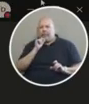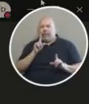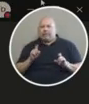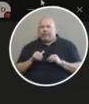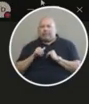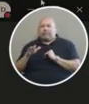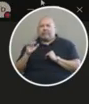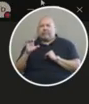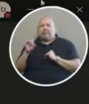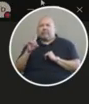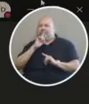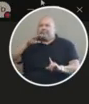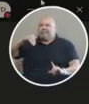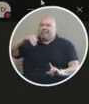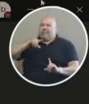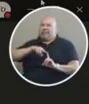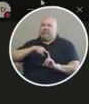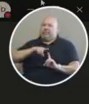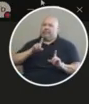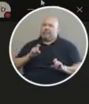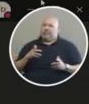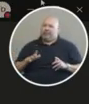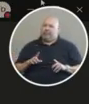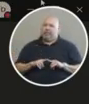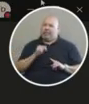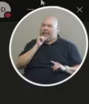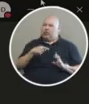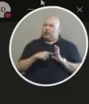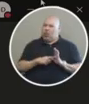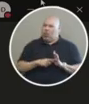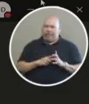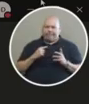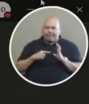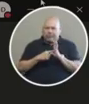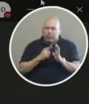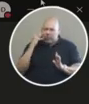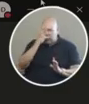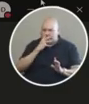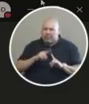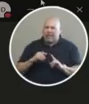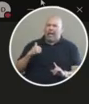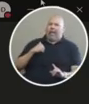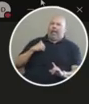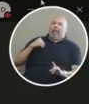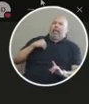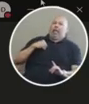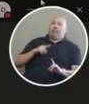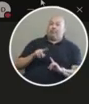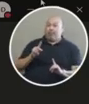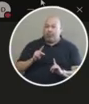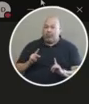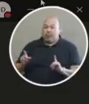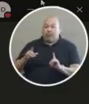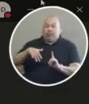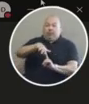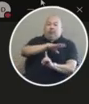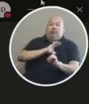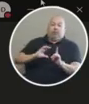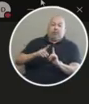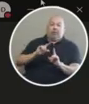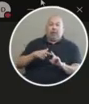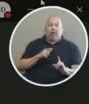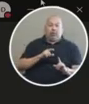to the CDC. He is not showing symptoms, but does have it. And then the people that he's been around, the